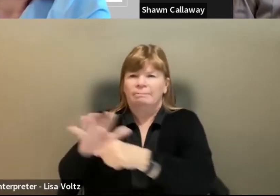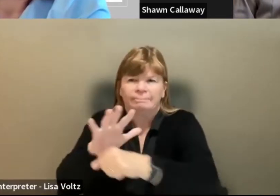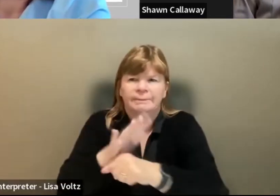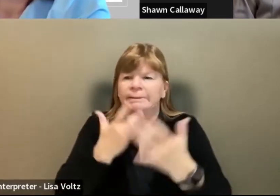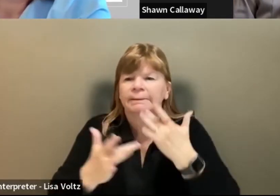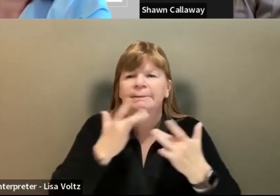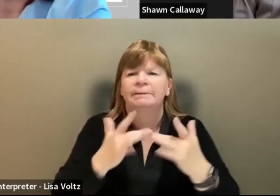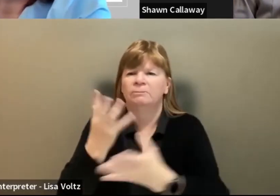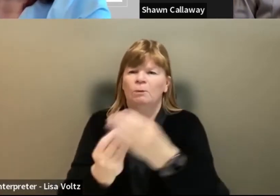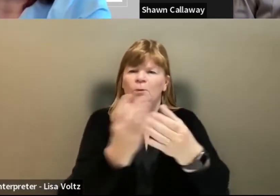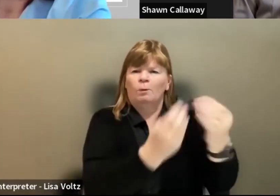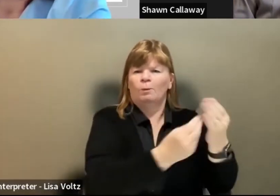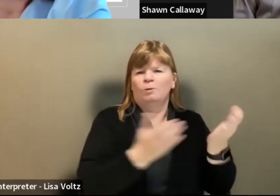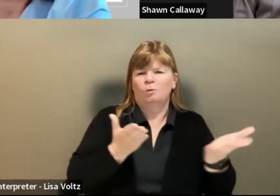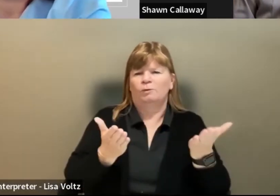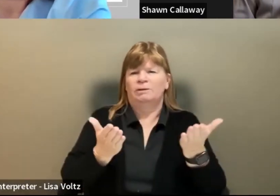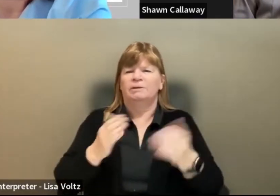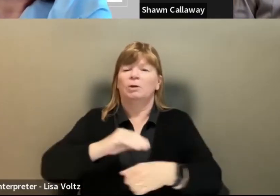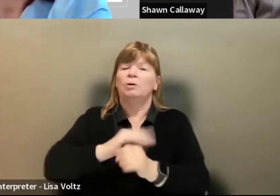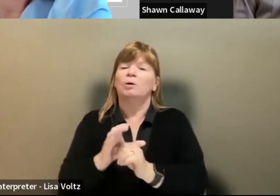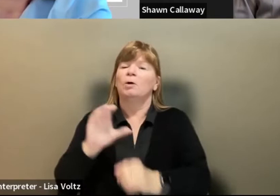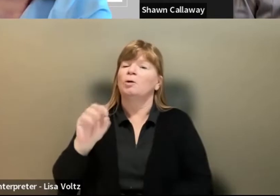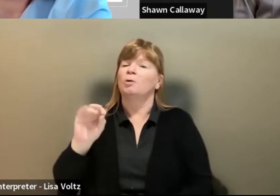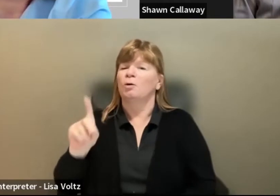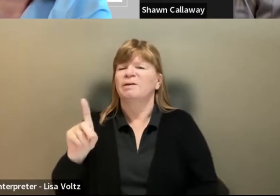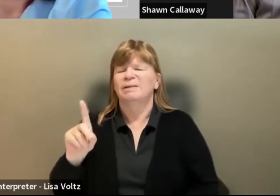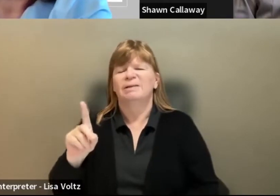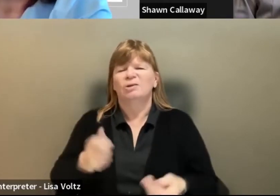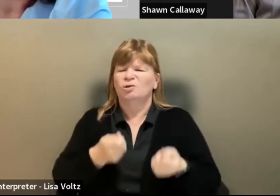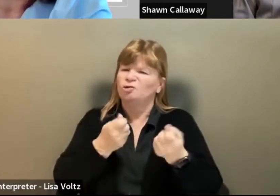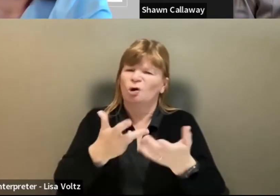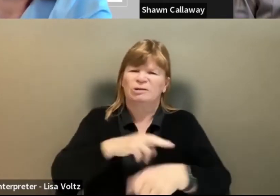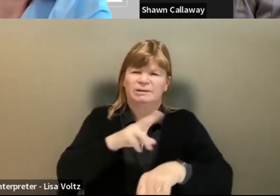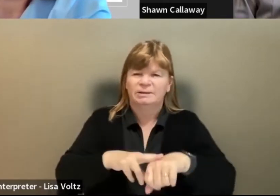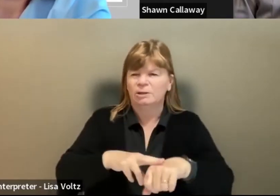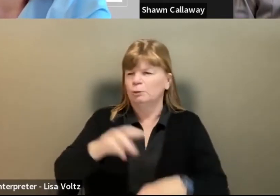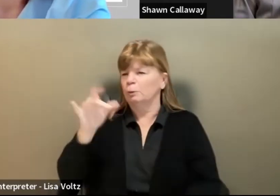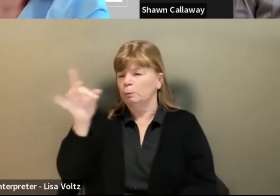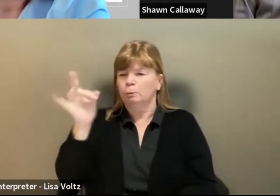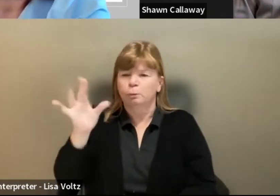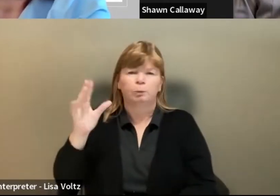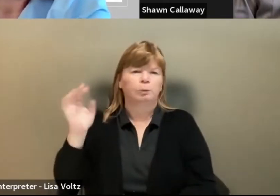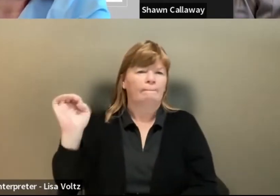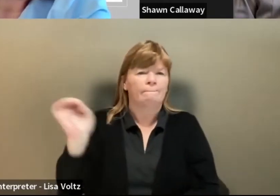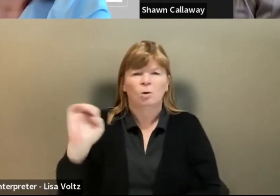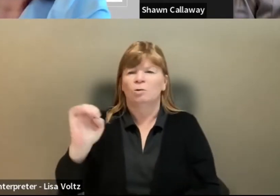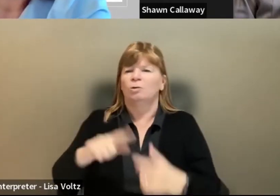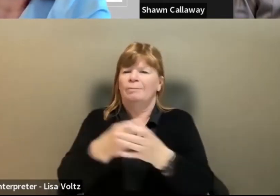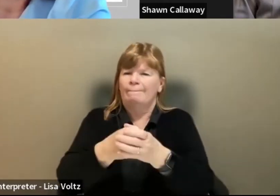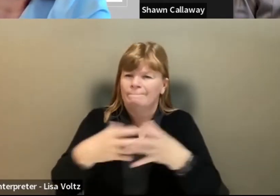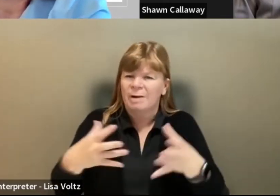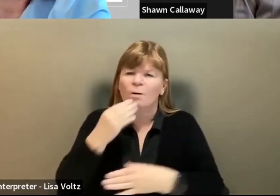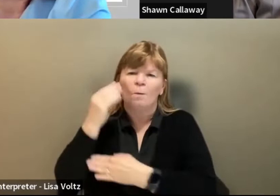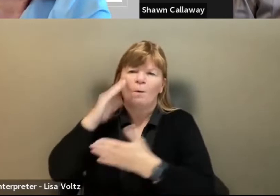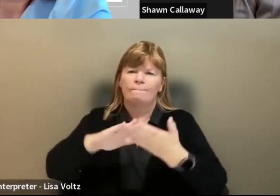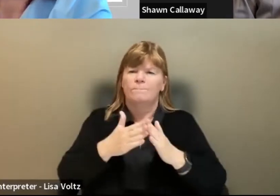services. COVID has created a national urgency like never before to expand home and